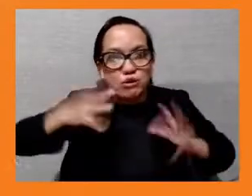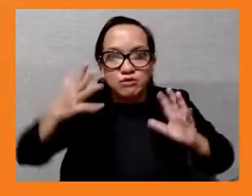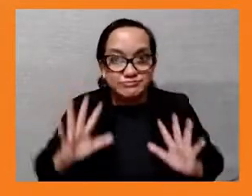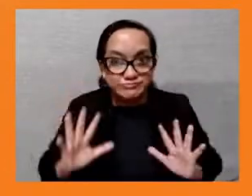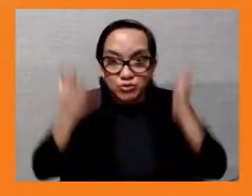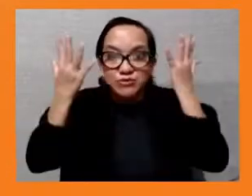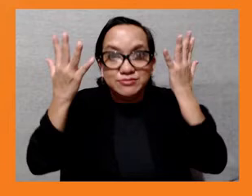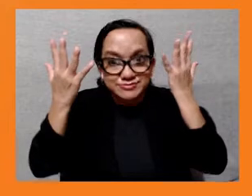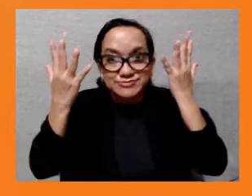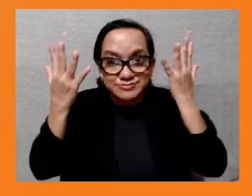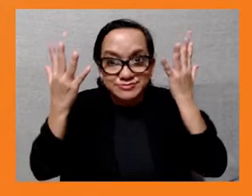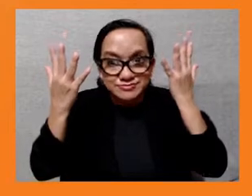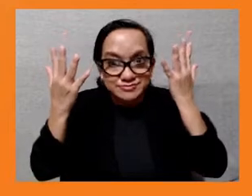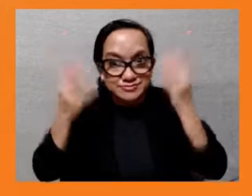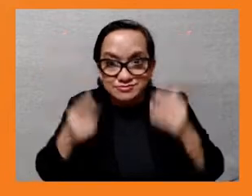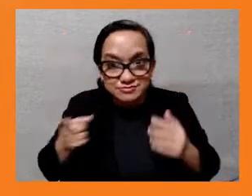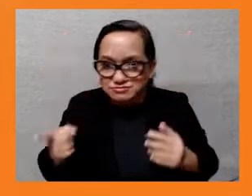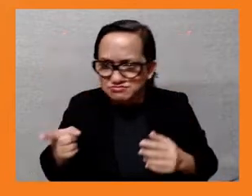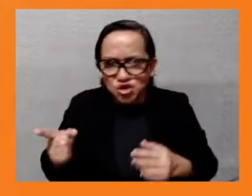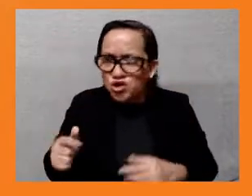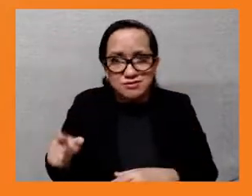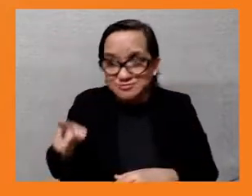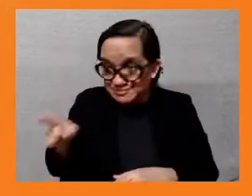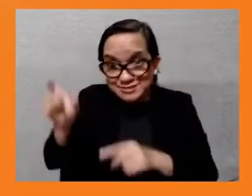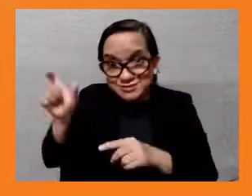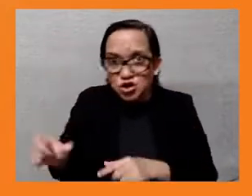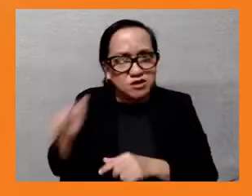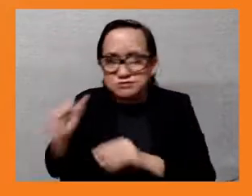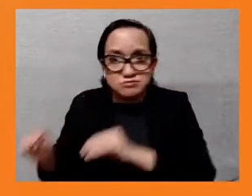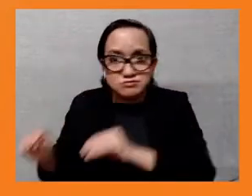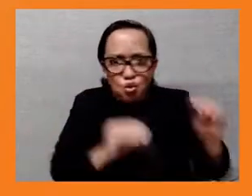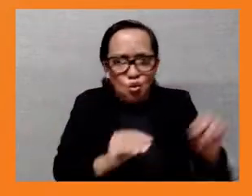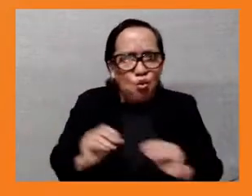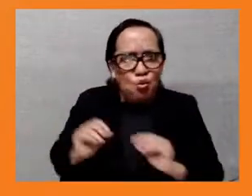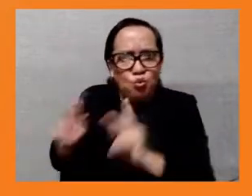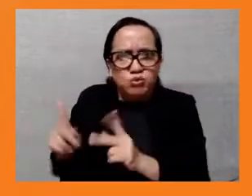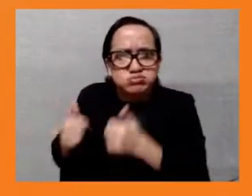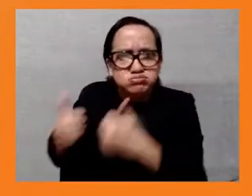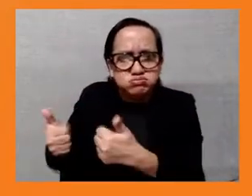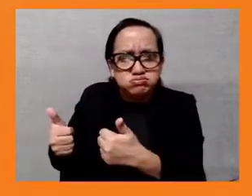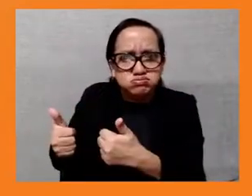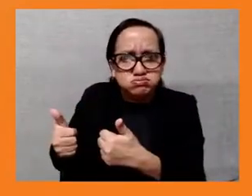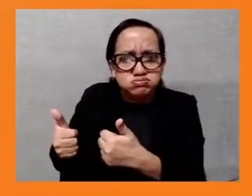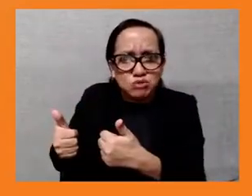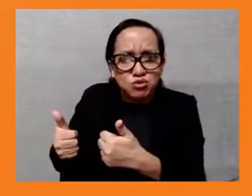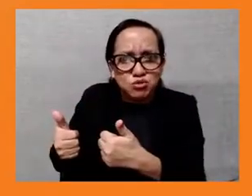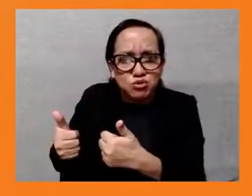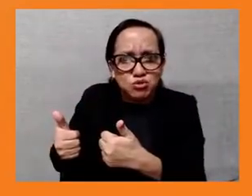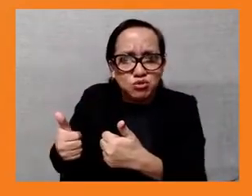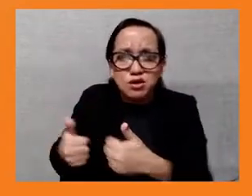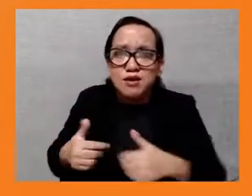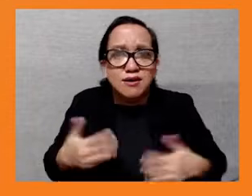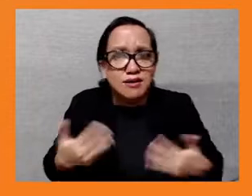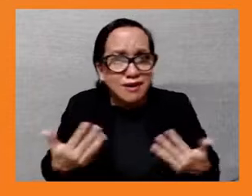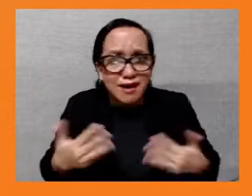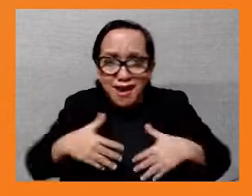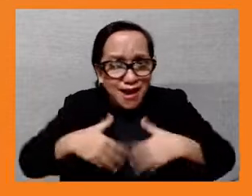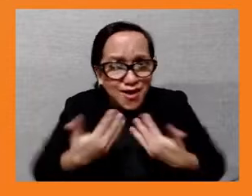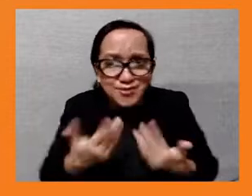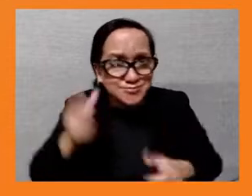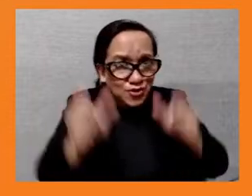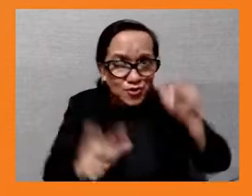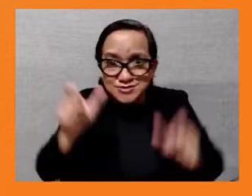and the compensation rates and broker that. There's been a series of negotiations and that's ongoing. Now, we do hope that that can conclude in